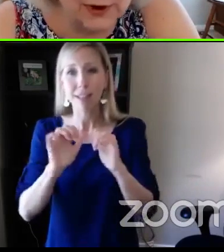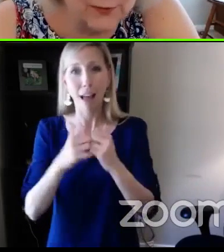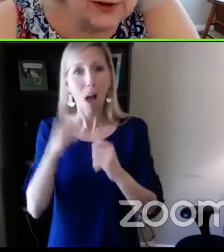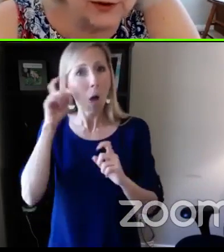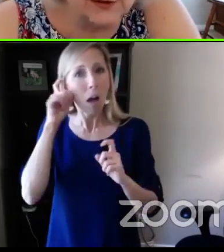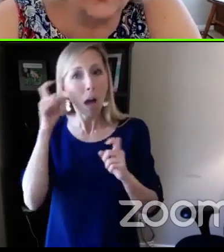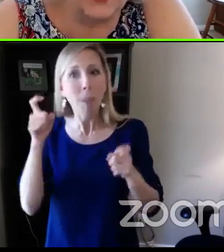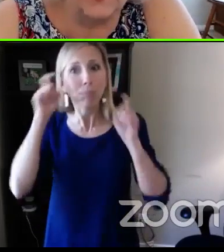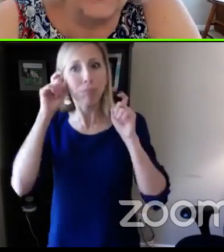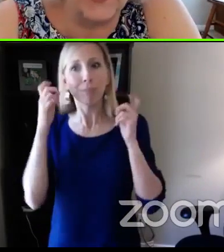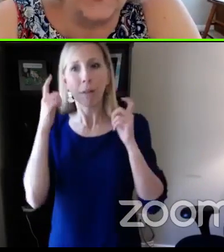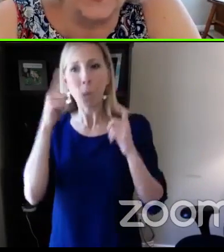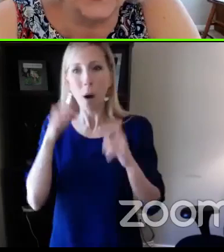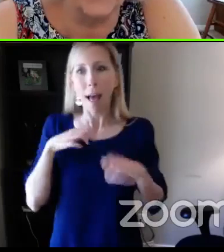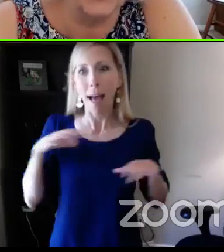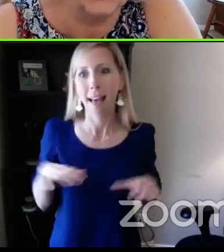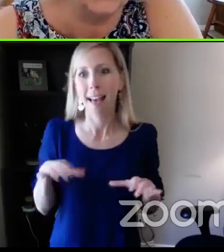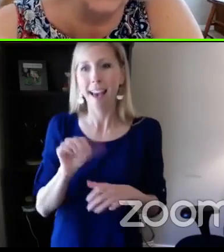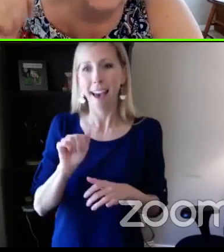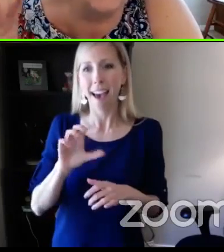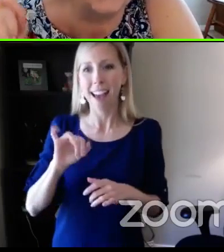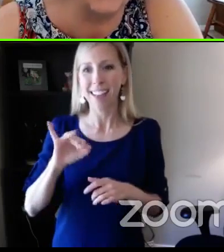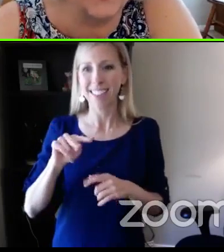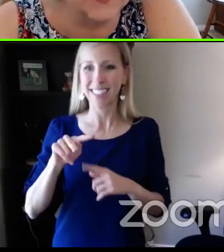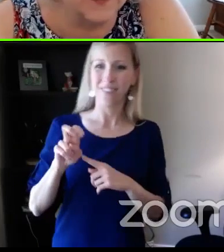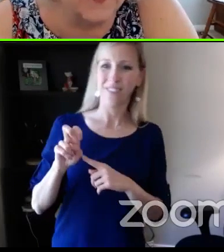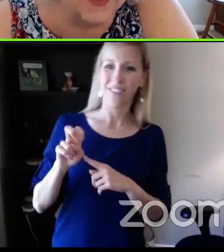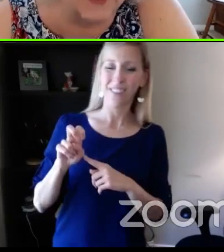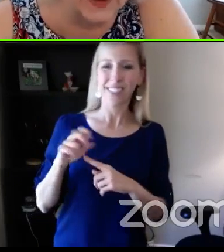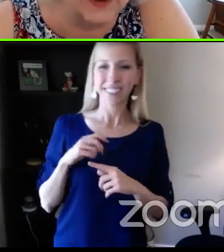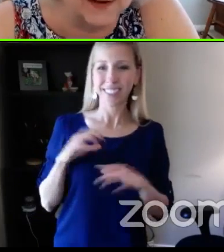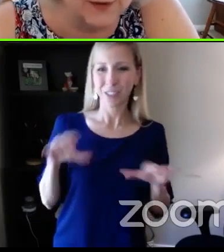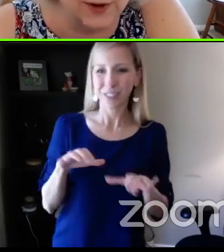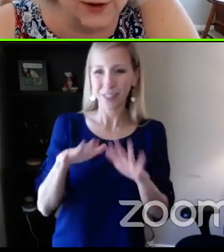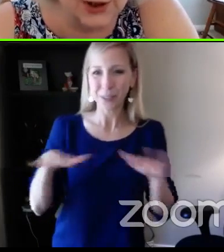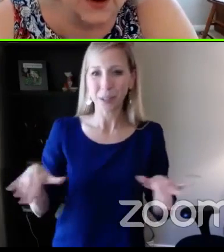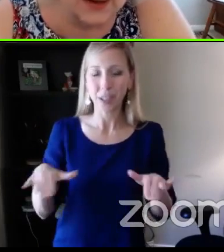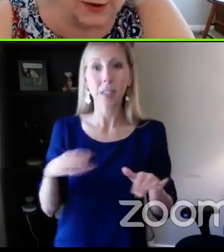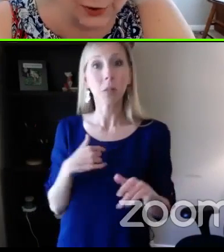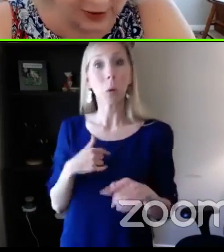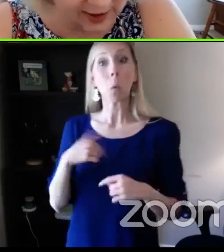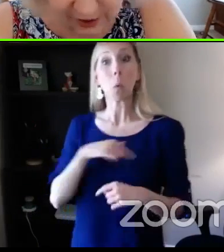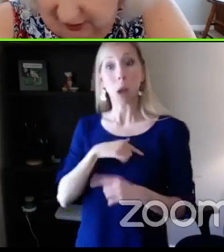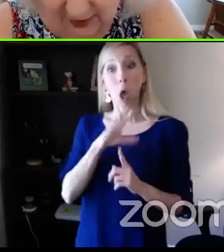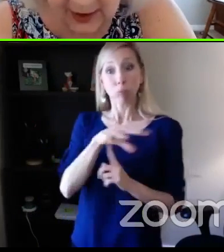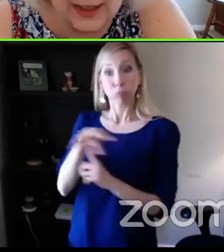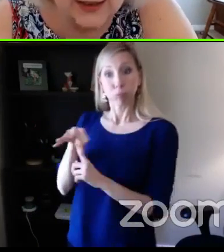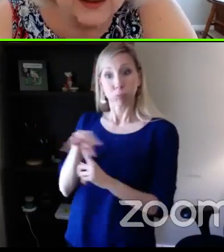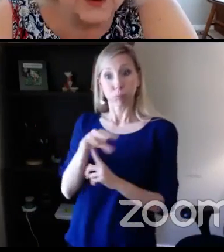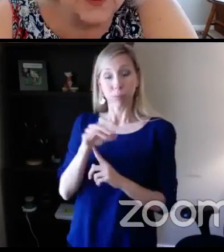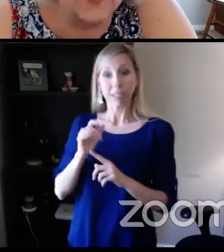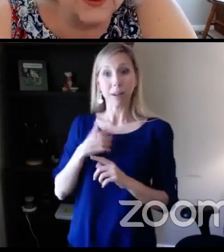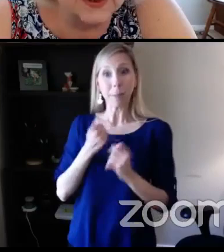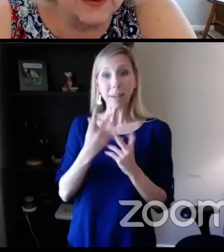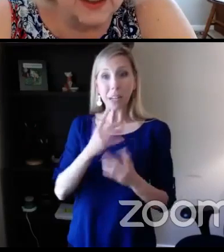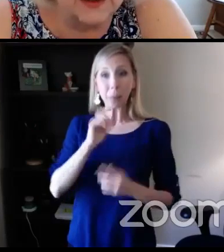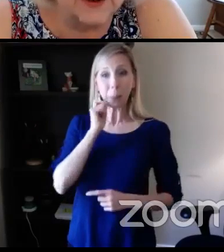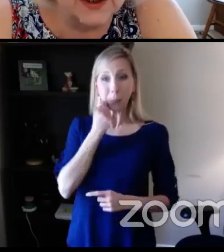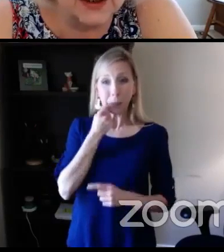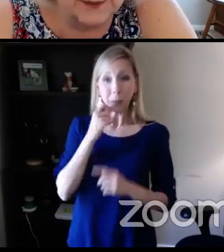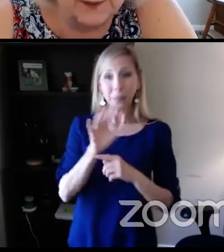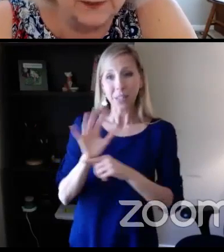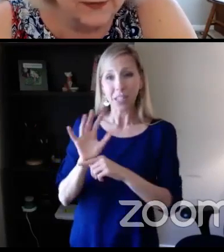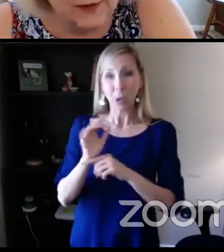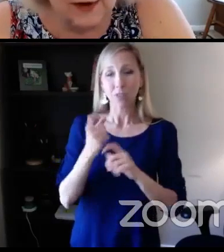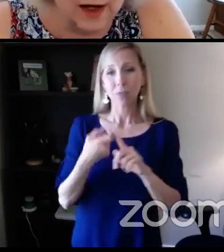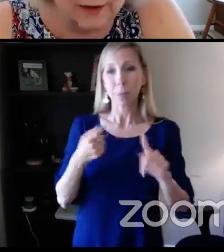and what can we do? And there's some really cool videos from families who are sharing their strategies. Yes. So that one's in the end of